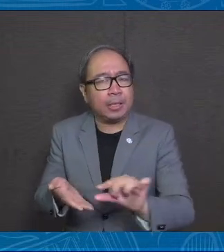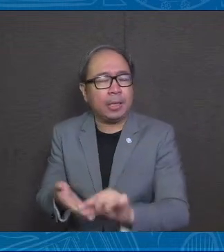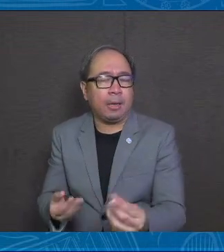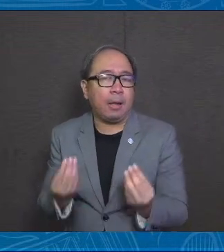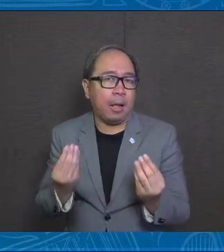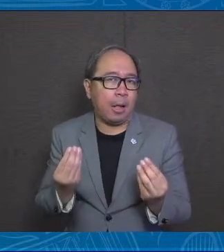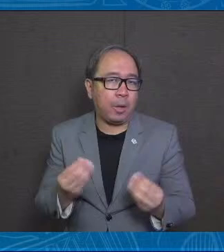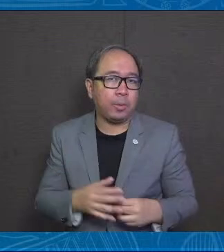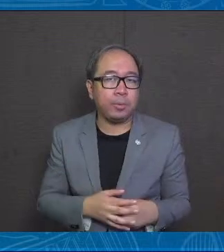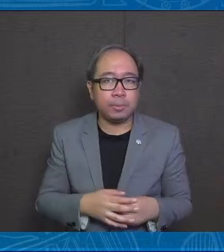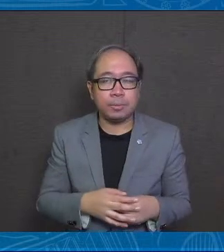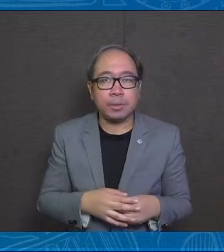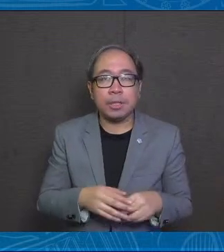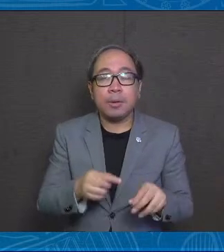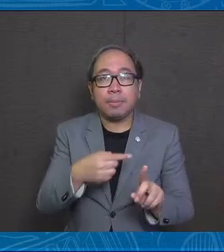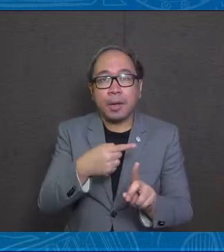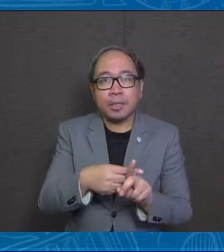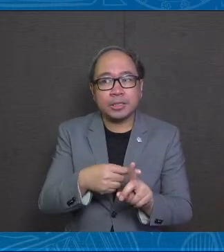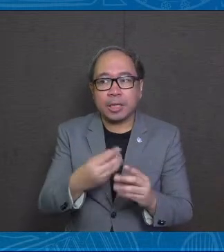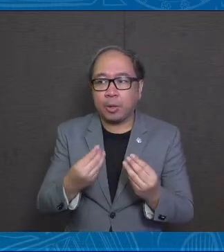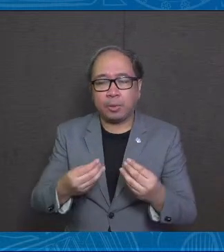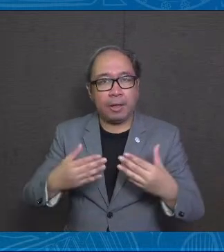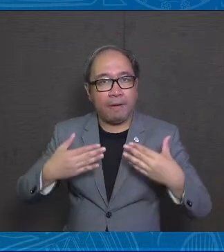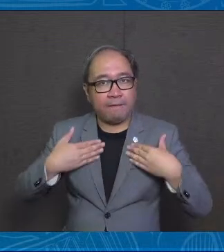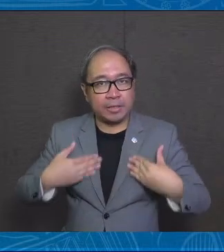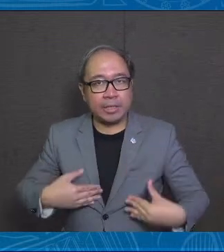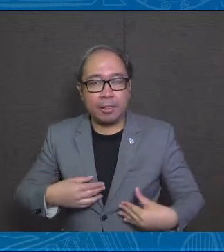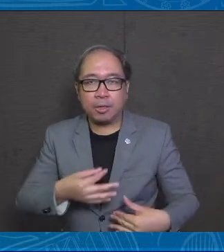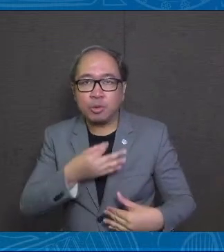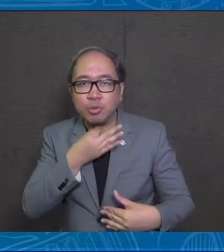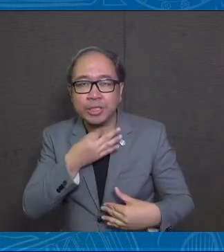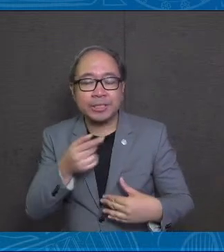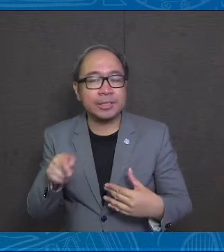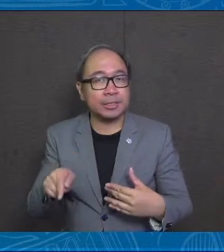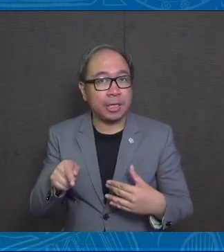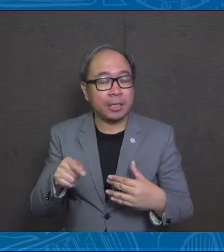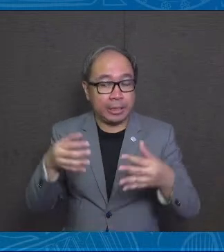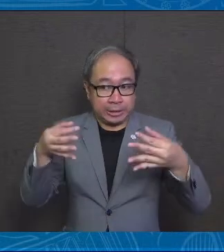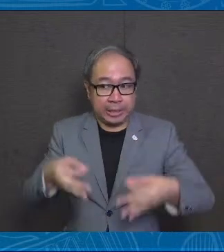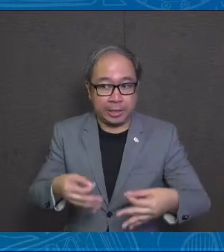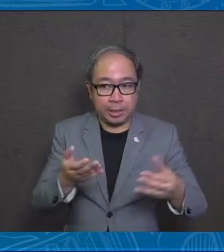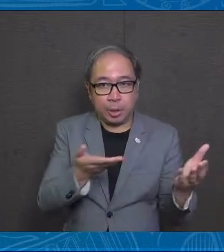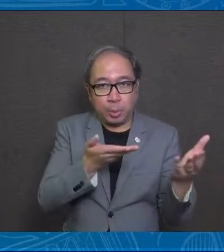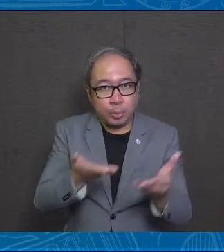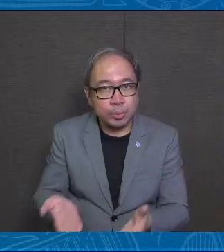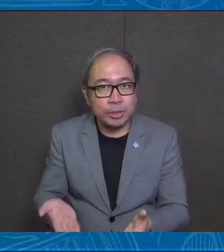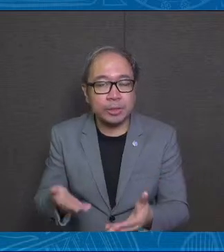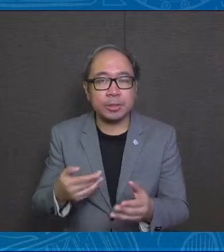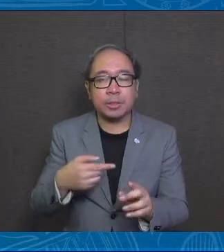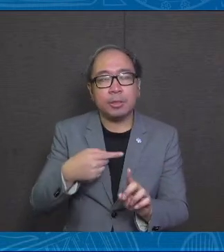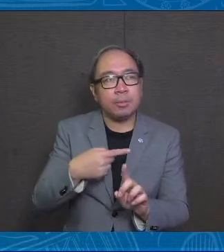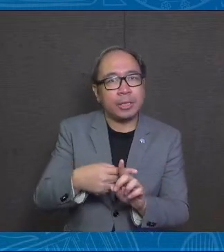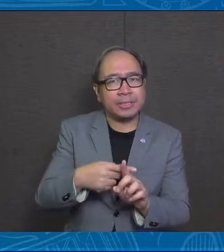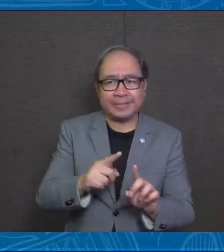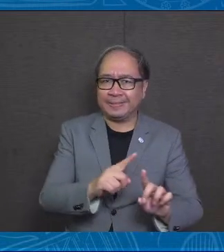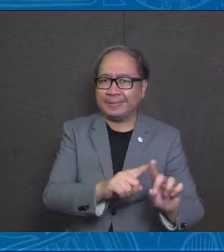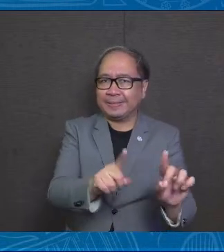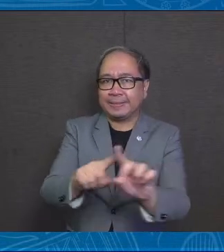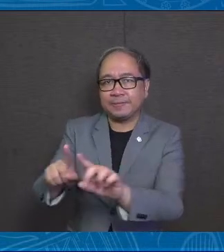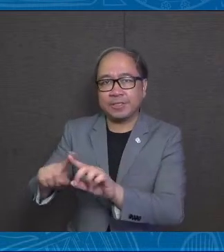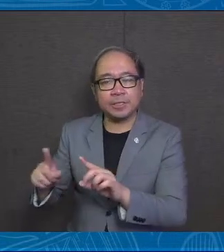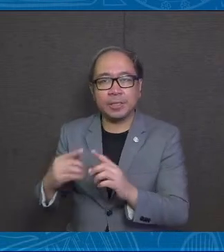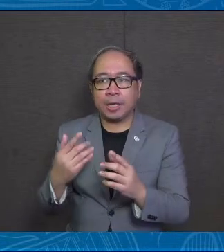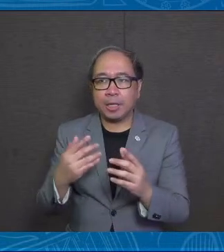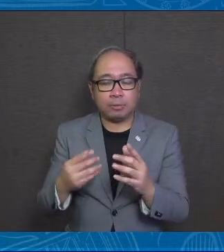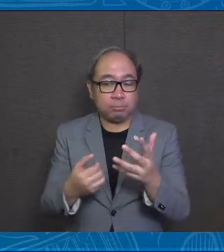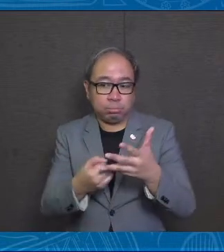our physical risk decisions around debt servicing, around liquidity, around managing fiscal constraints and